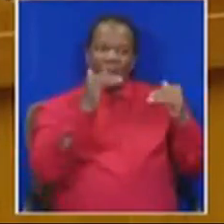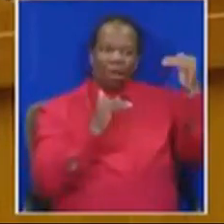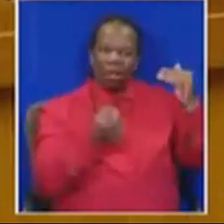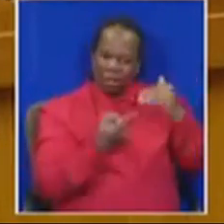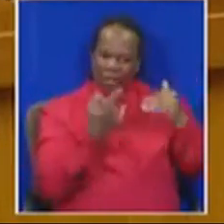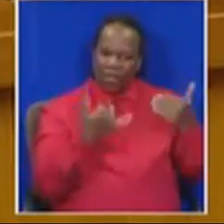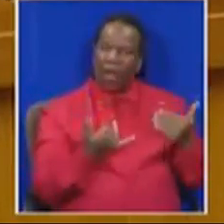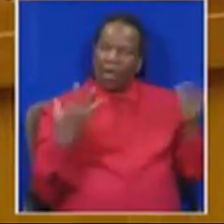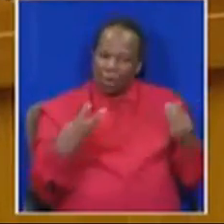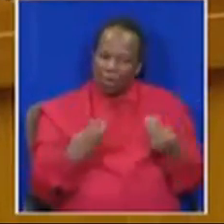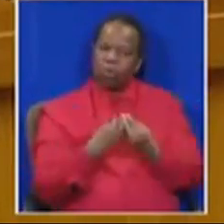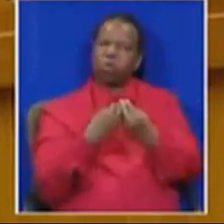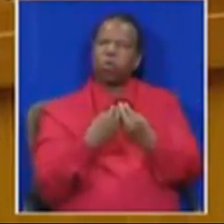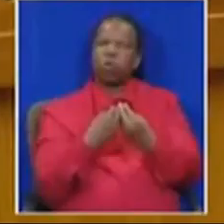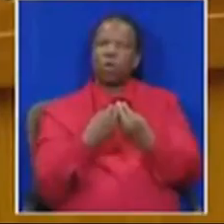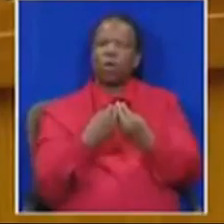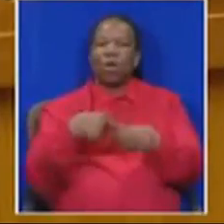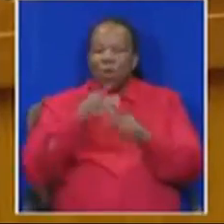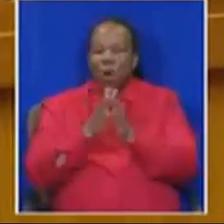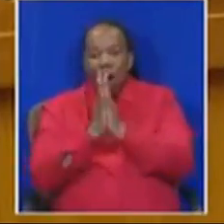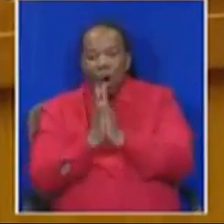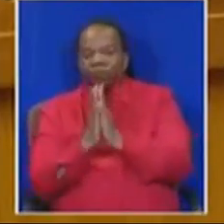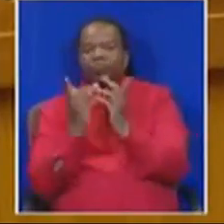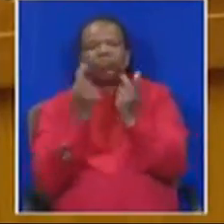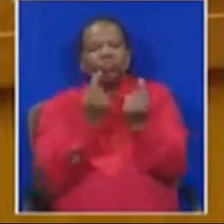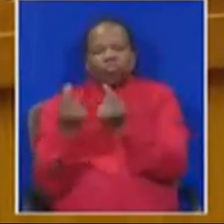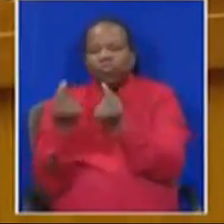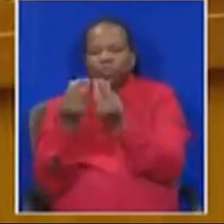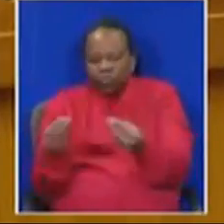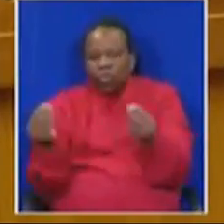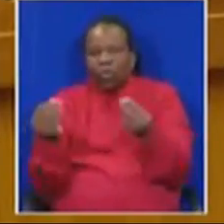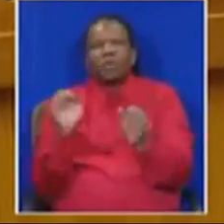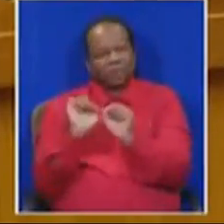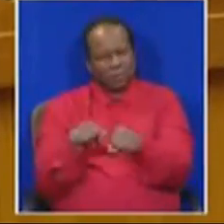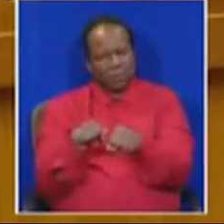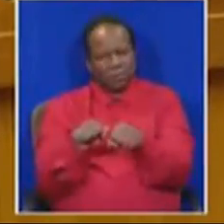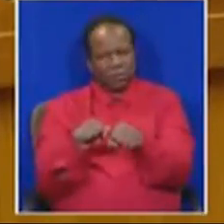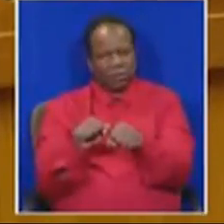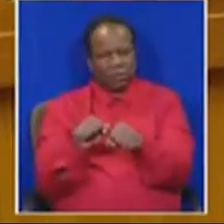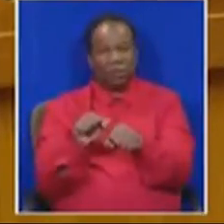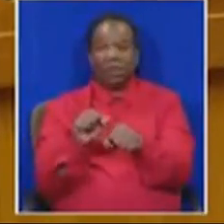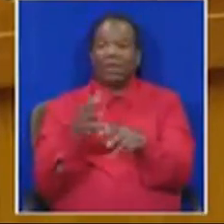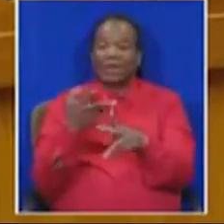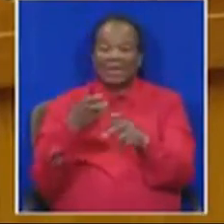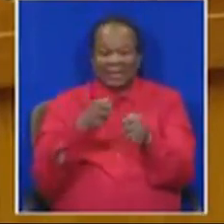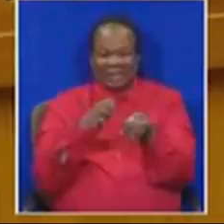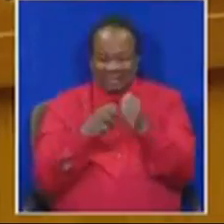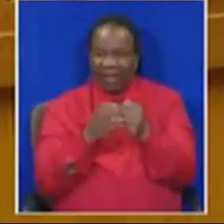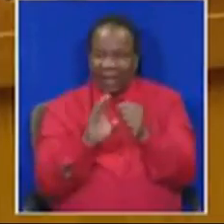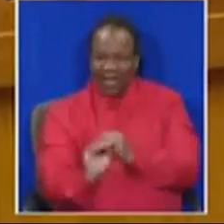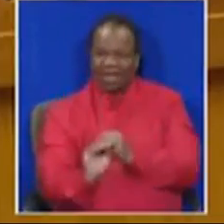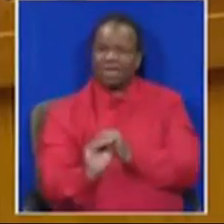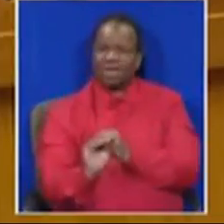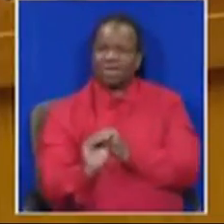are called upon to do so even as we face difficult conditions.